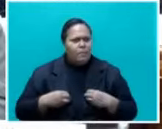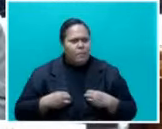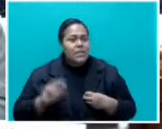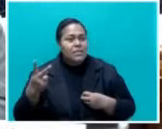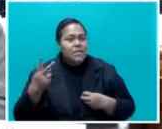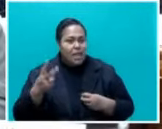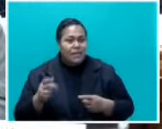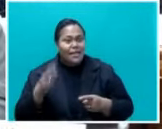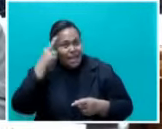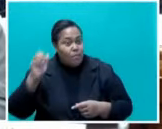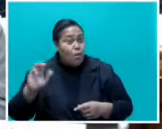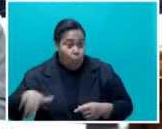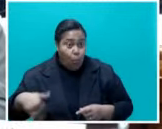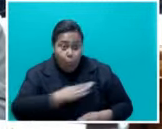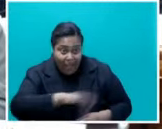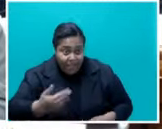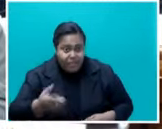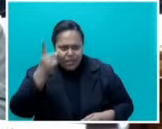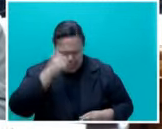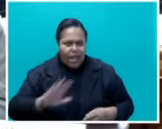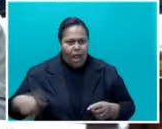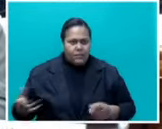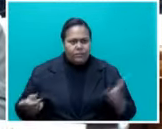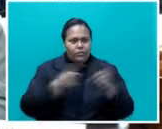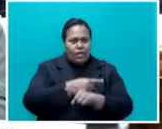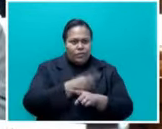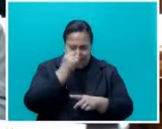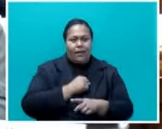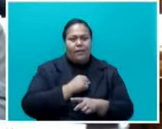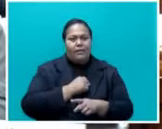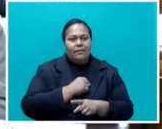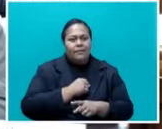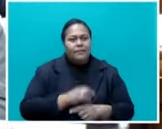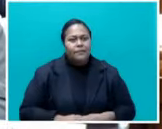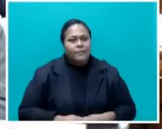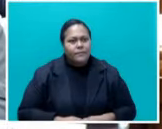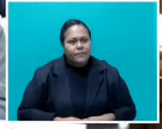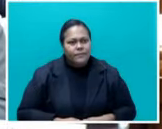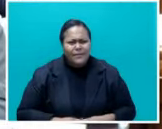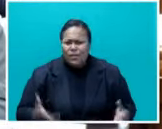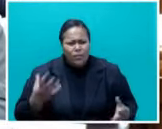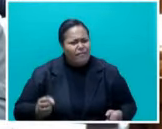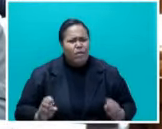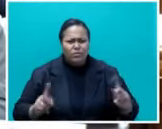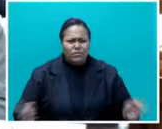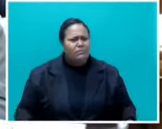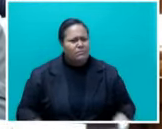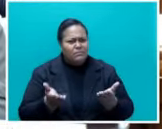that. They can do that. So all of these are there. Absolutely. There's an opportunity there.